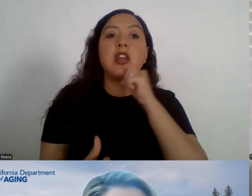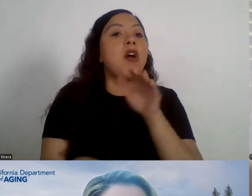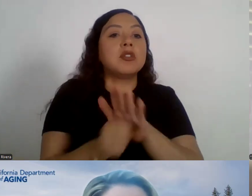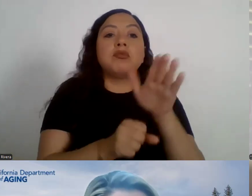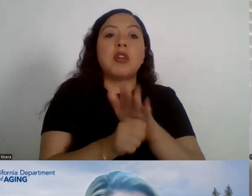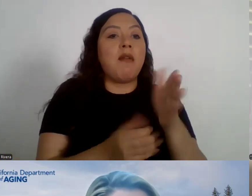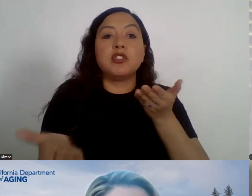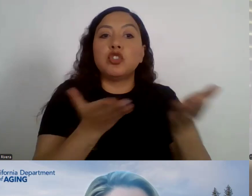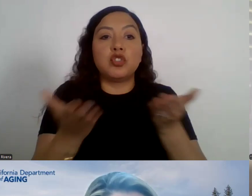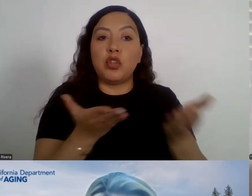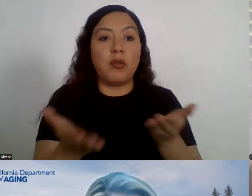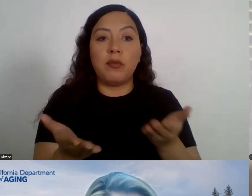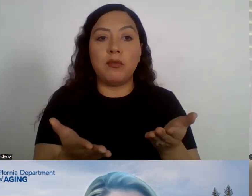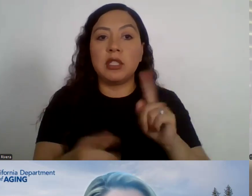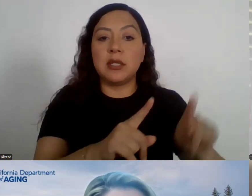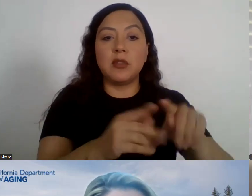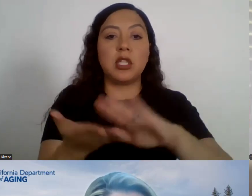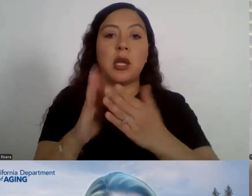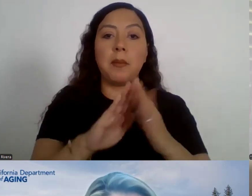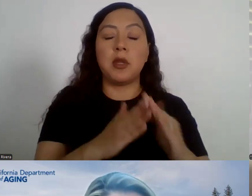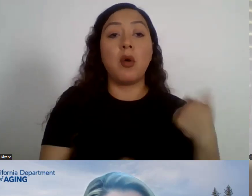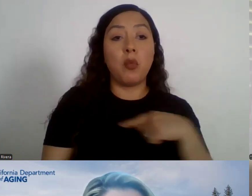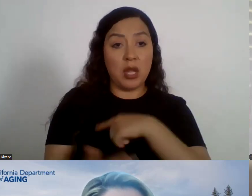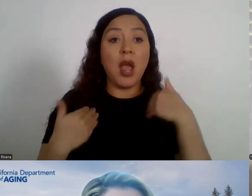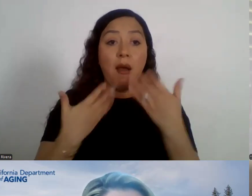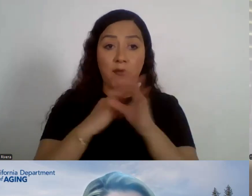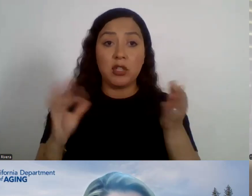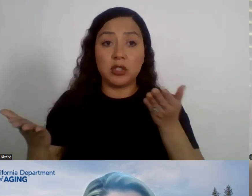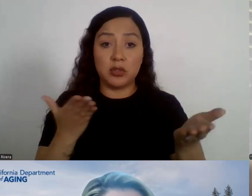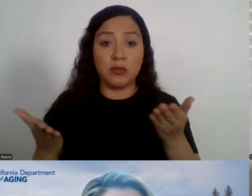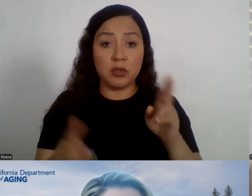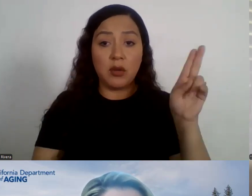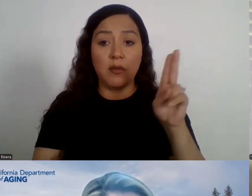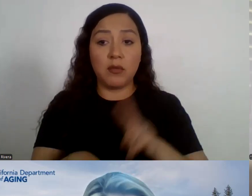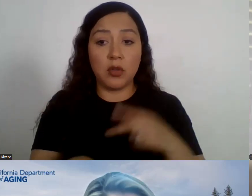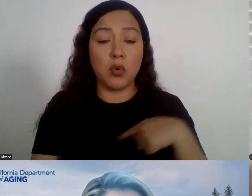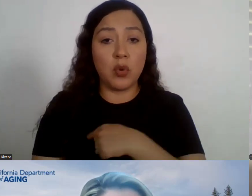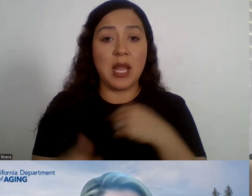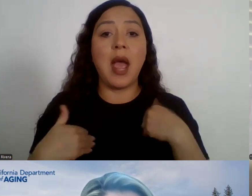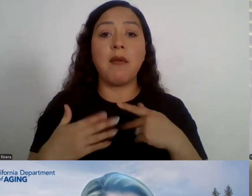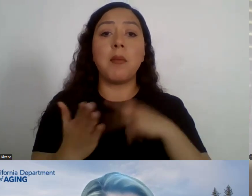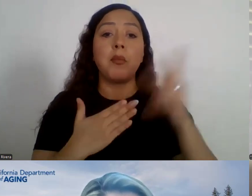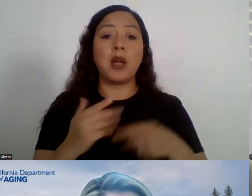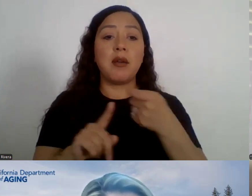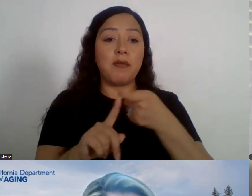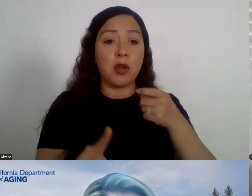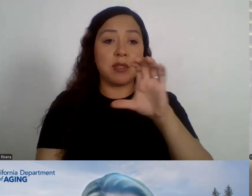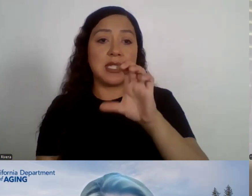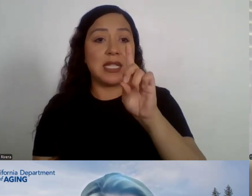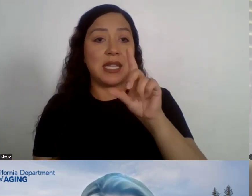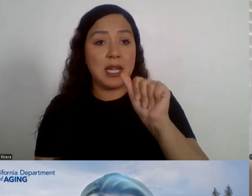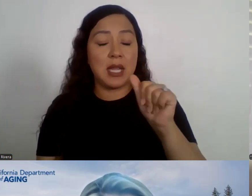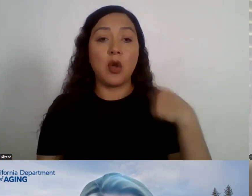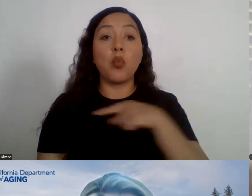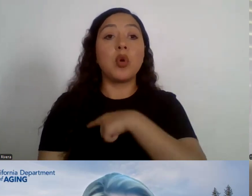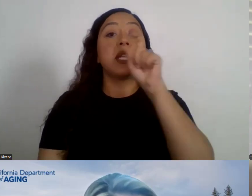of the services that are available. These are free services. It is a program of the CDA. And we need to be able to reach